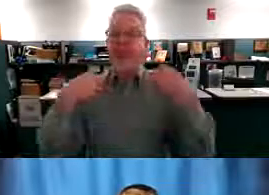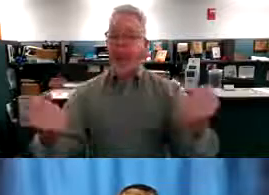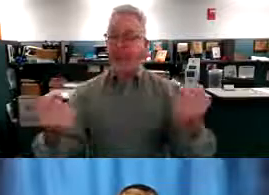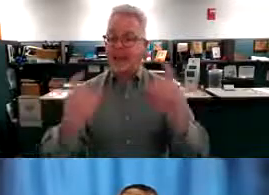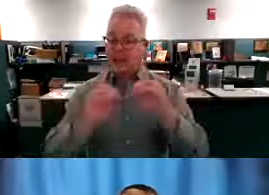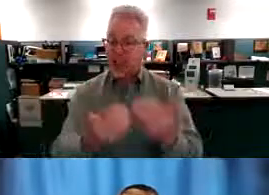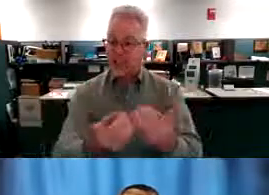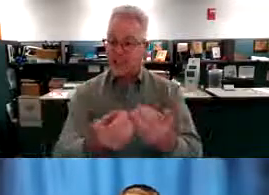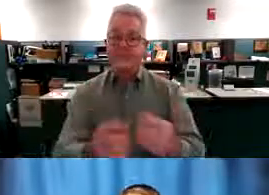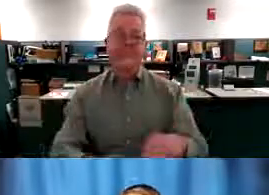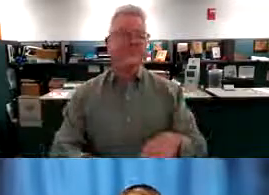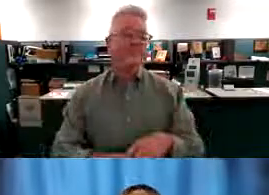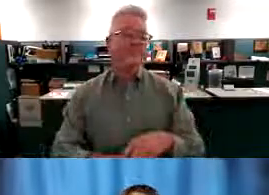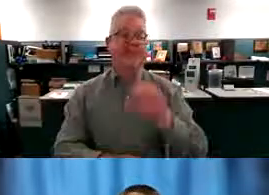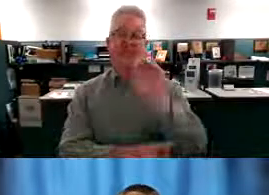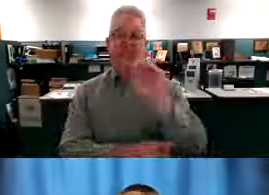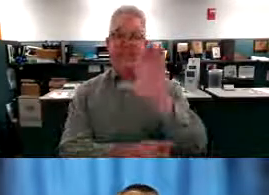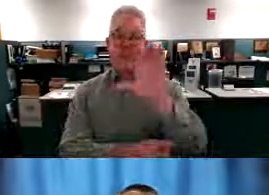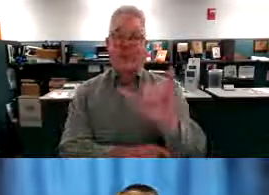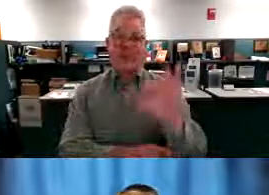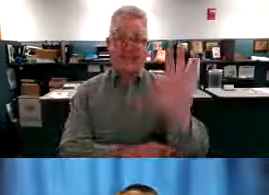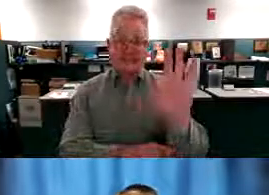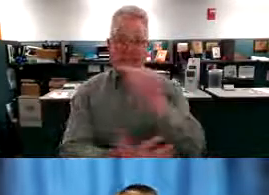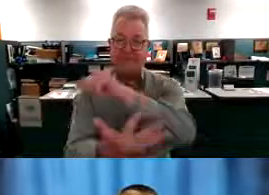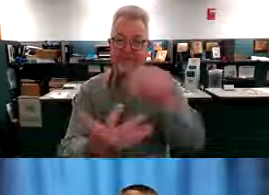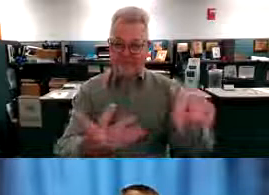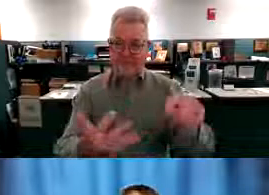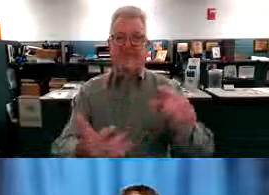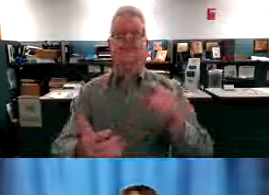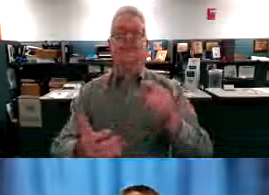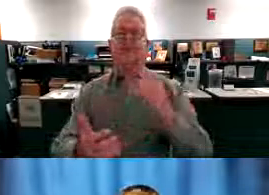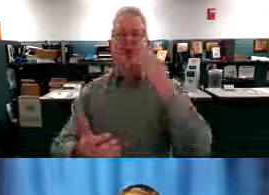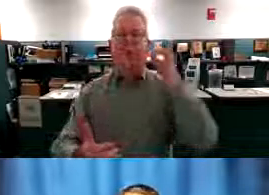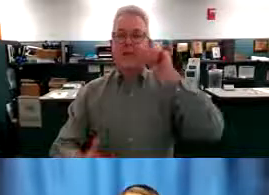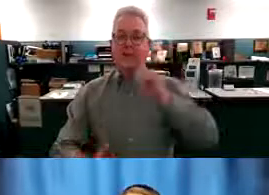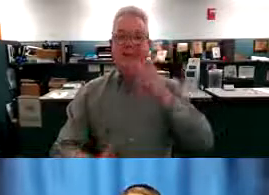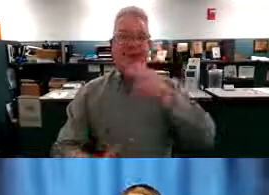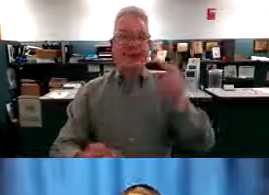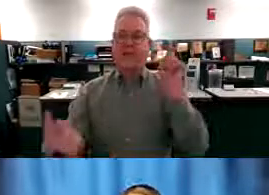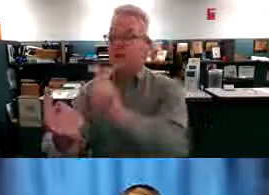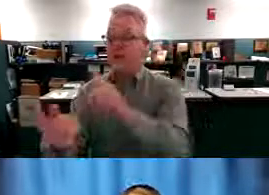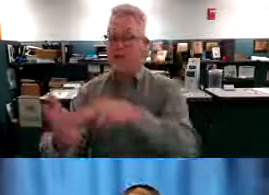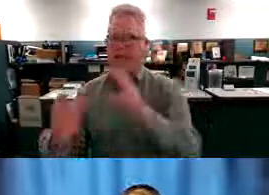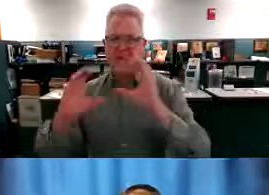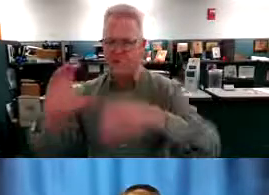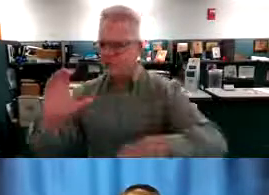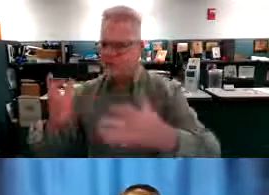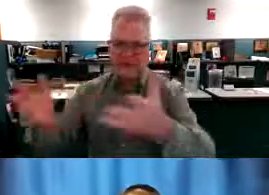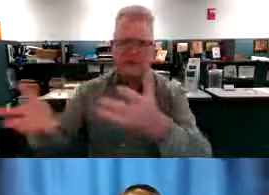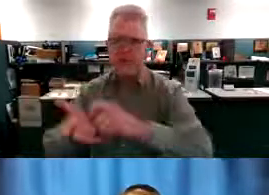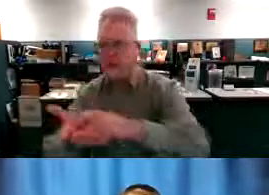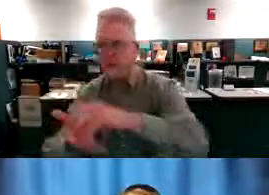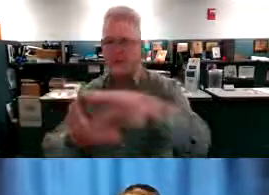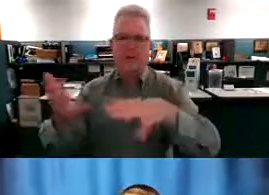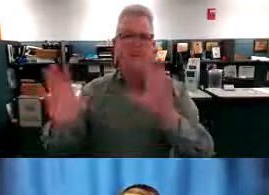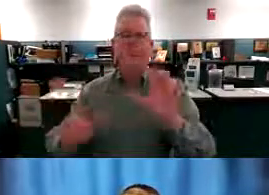also some other departments, any health department, DCYF, a number of public departments that if a deaf or